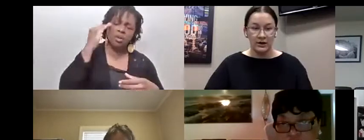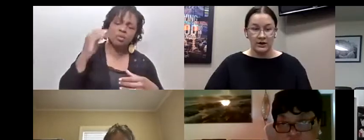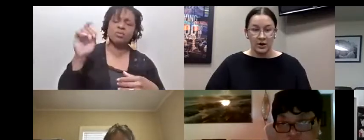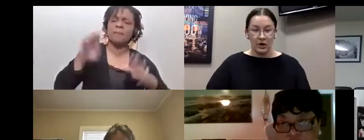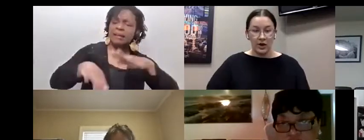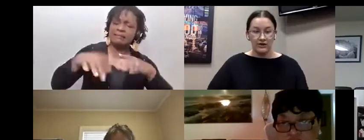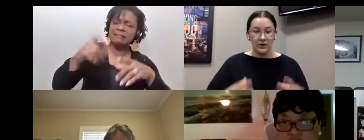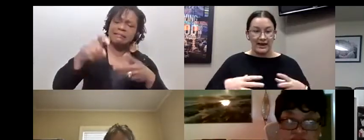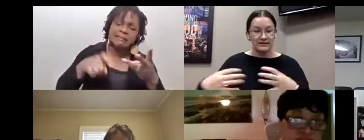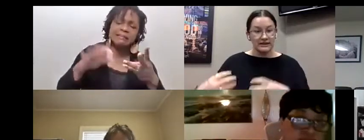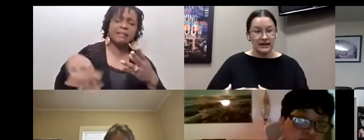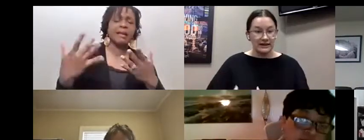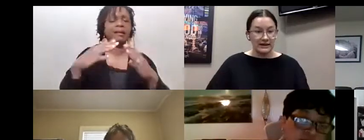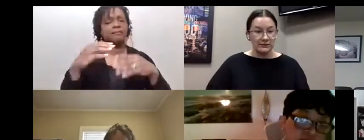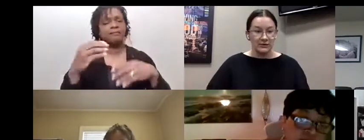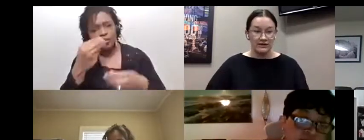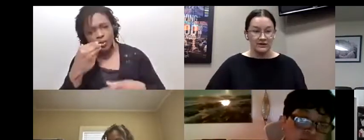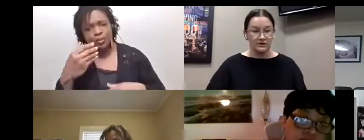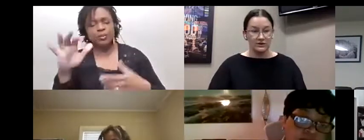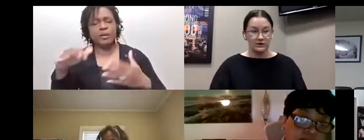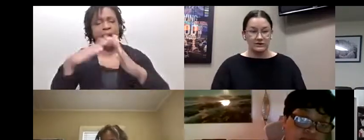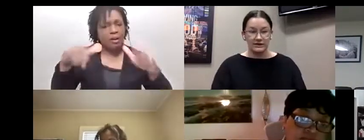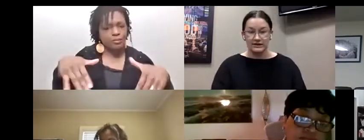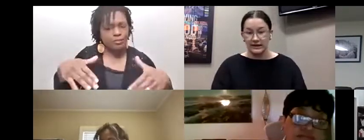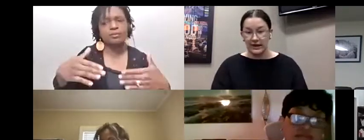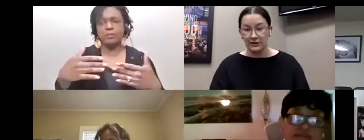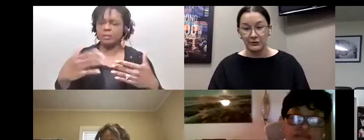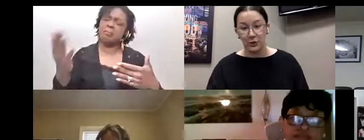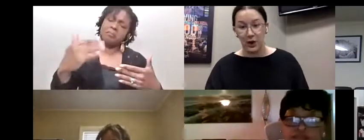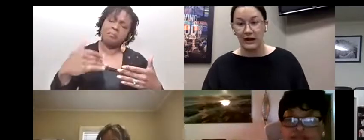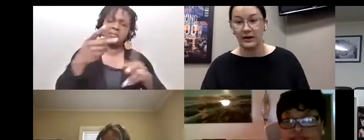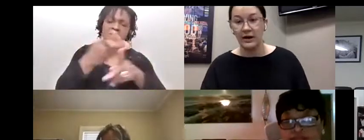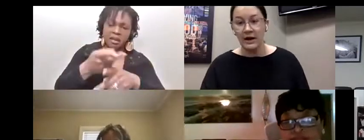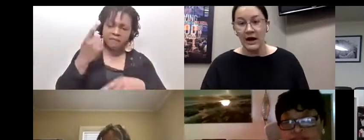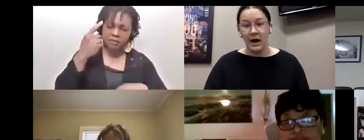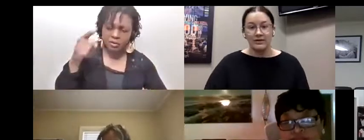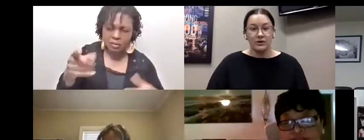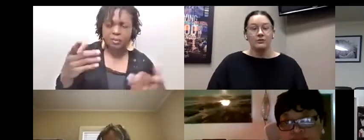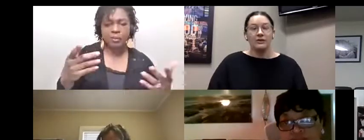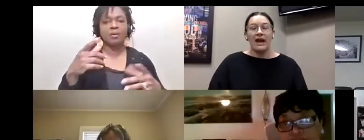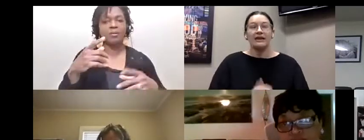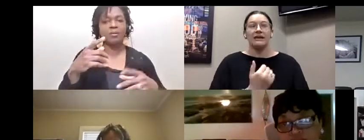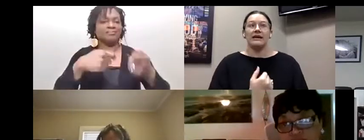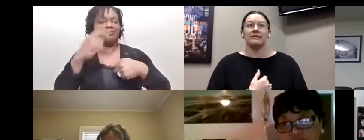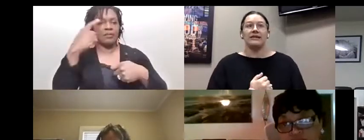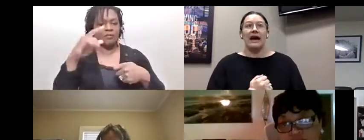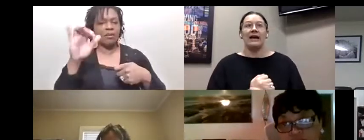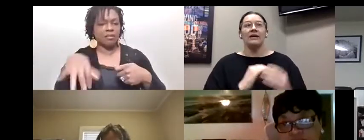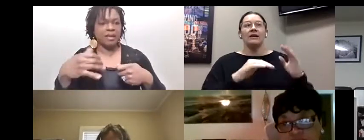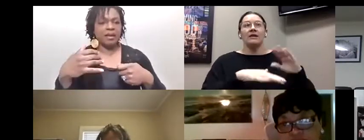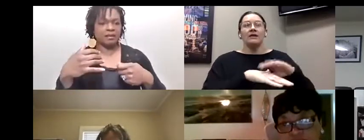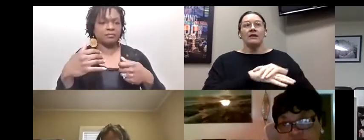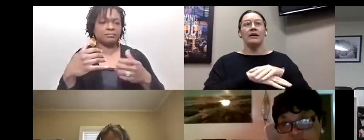important, while also isolating them from the essential services and care they require. And so the reality is